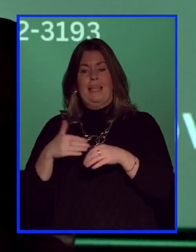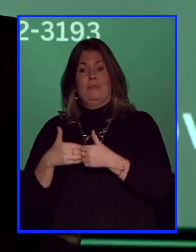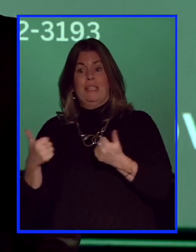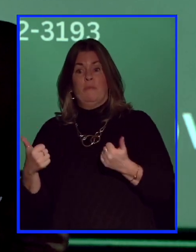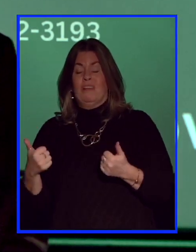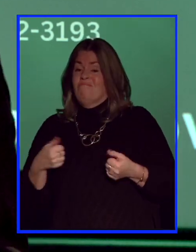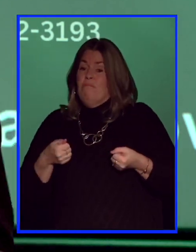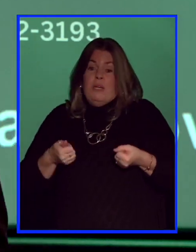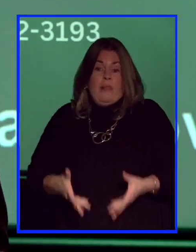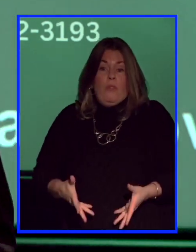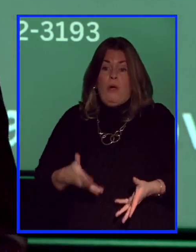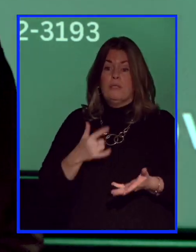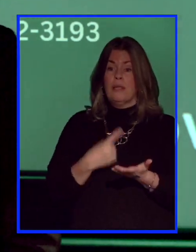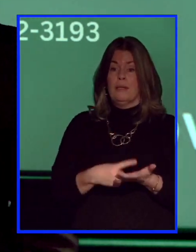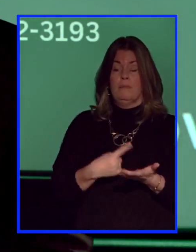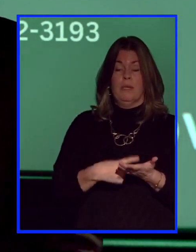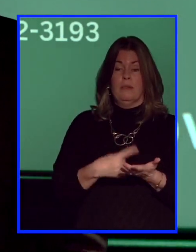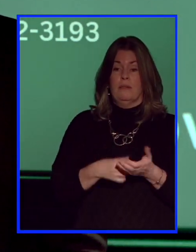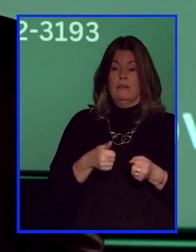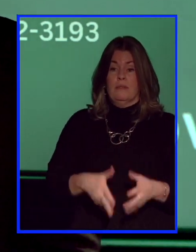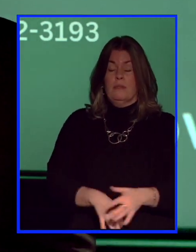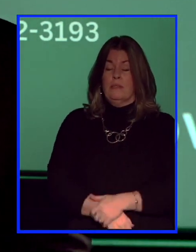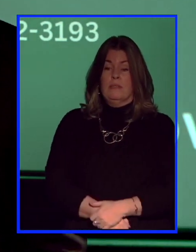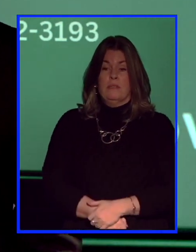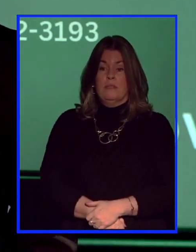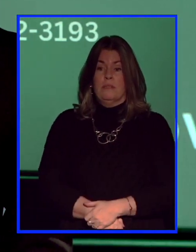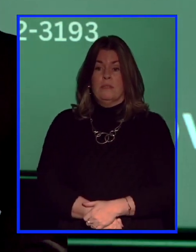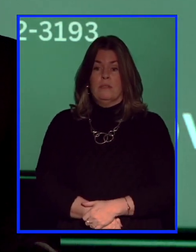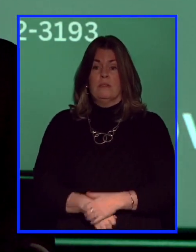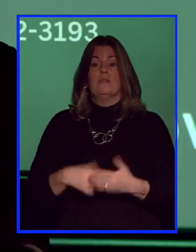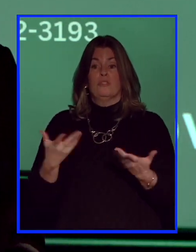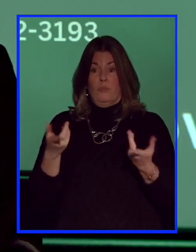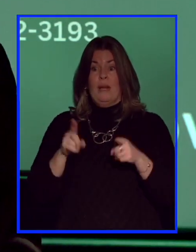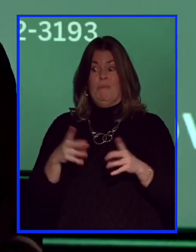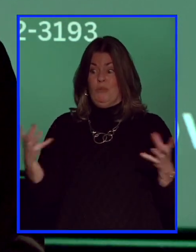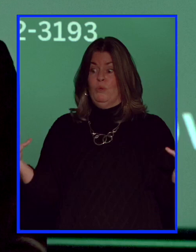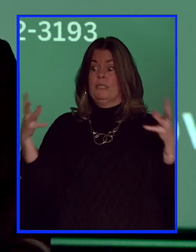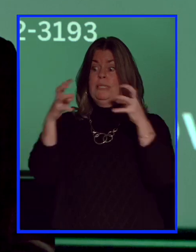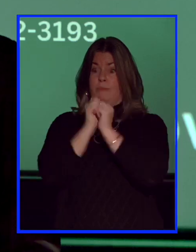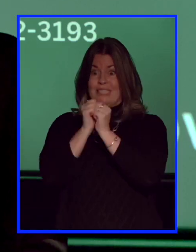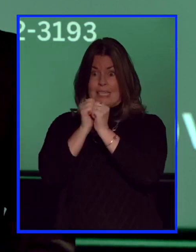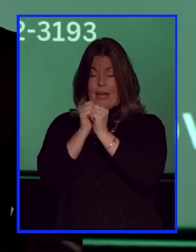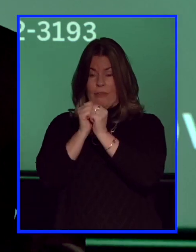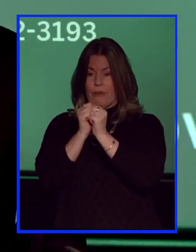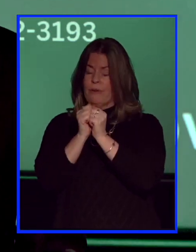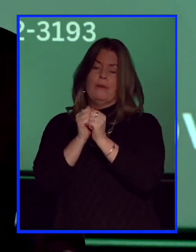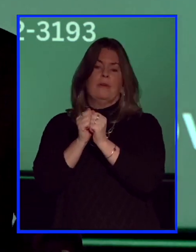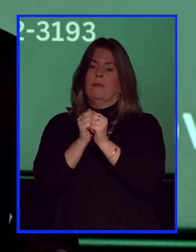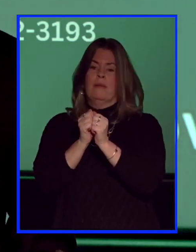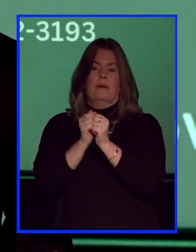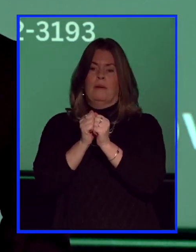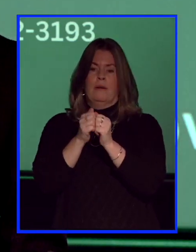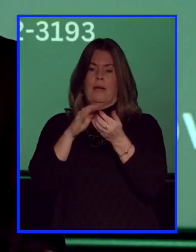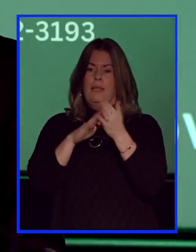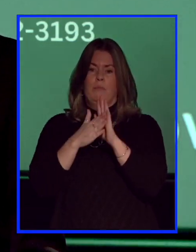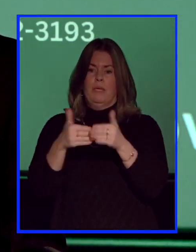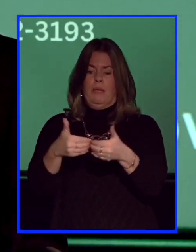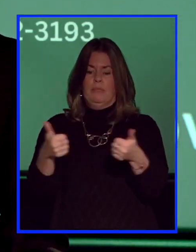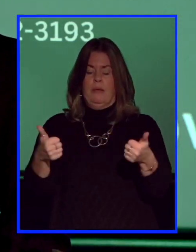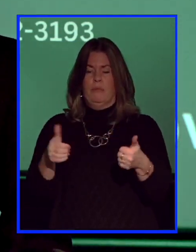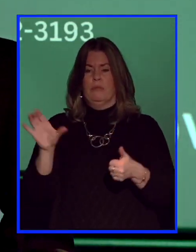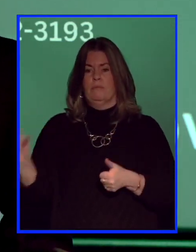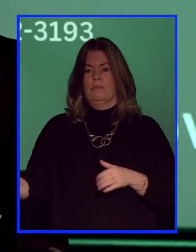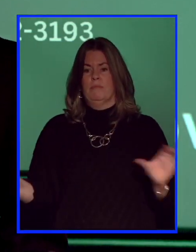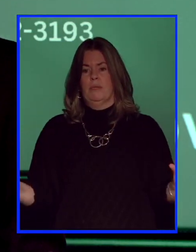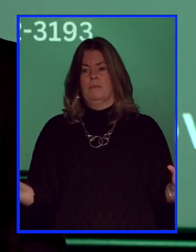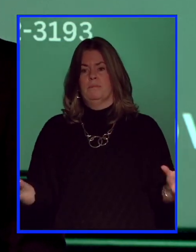that debate. So the two things got merged together, and it was a party line vote because the Republicans were against negotiation.